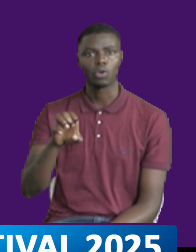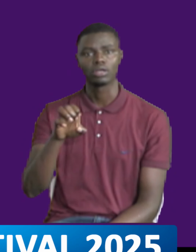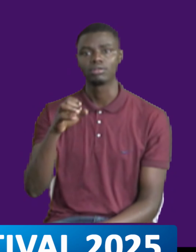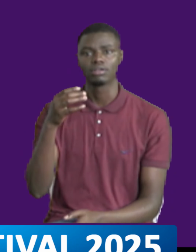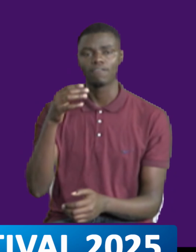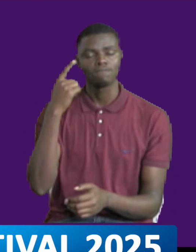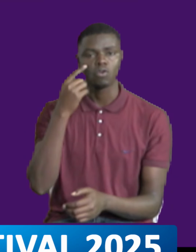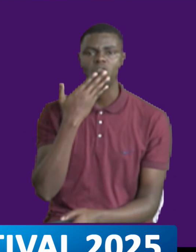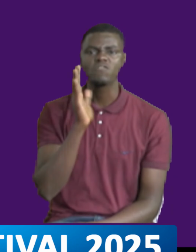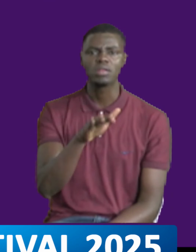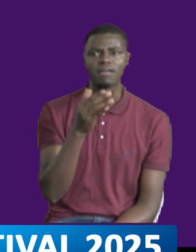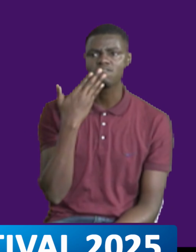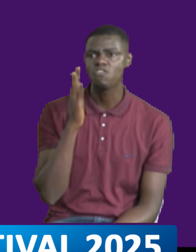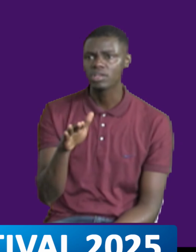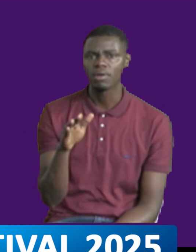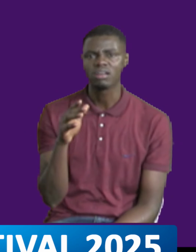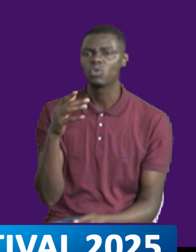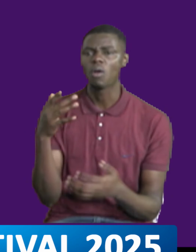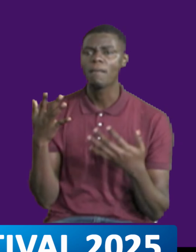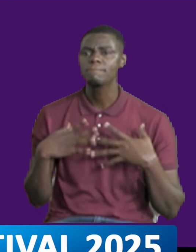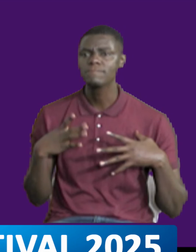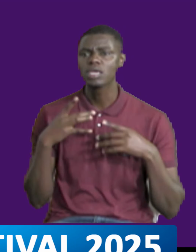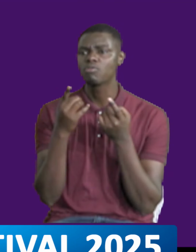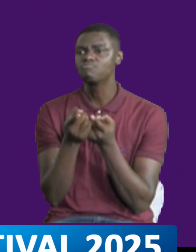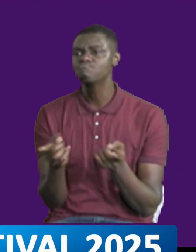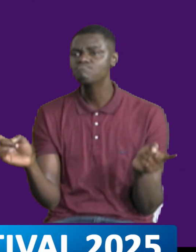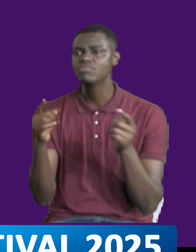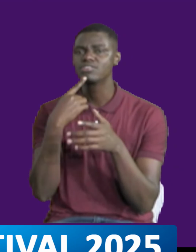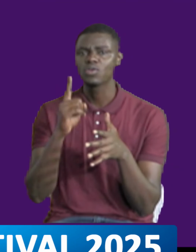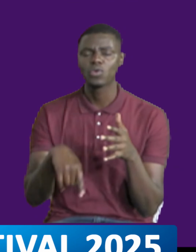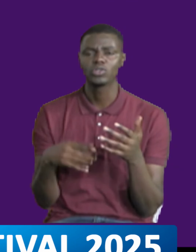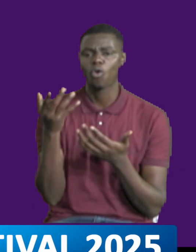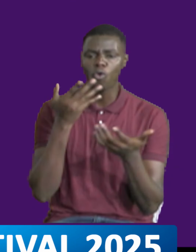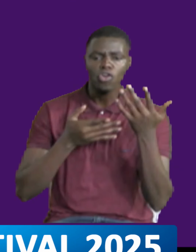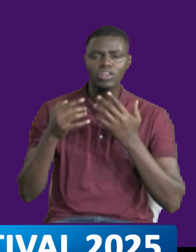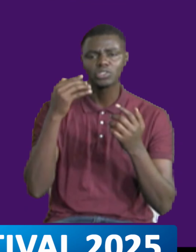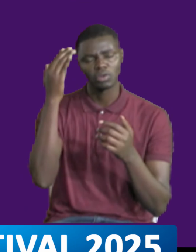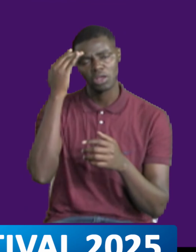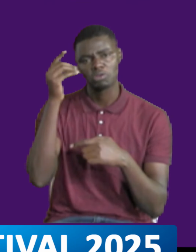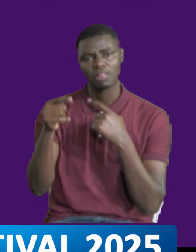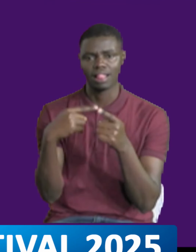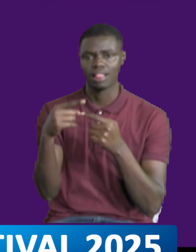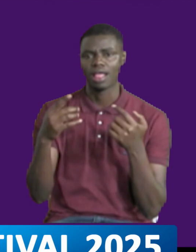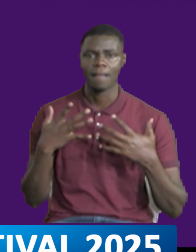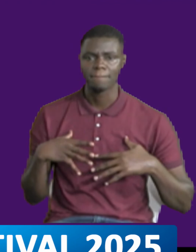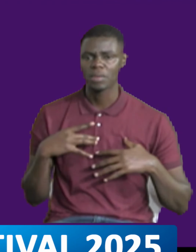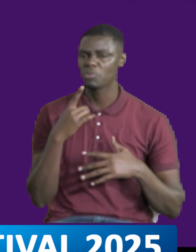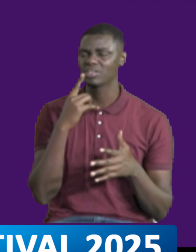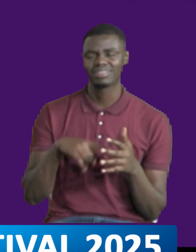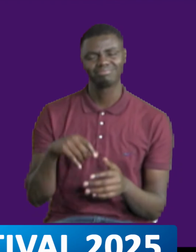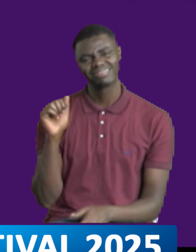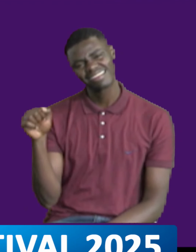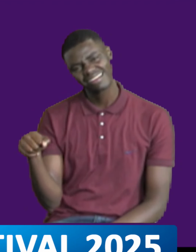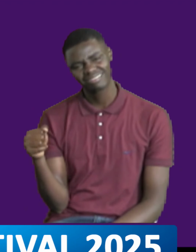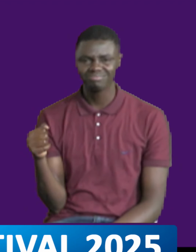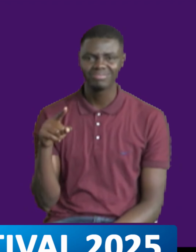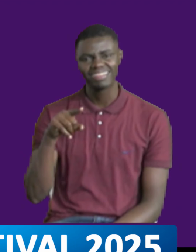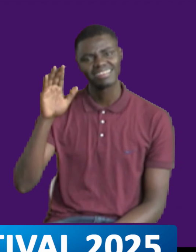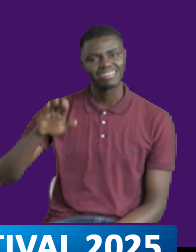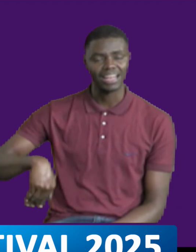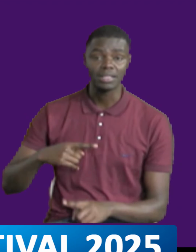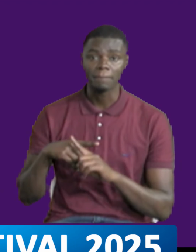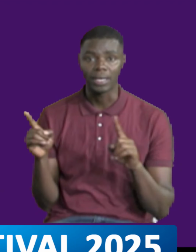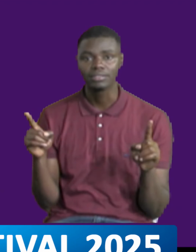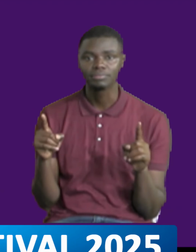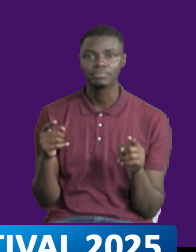feedback. What are people saying? Because I know the conversations are still ongoing. There are people who are still saying, "Yeah, by the way, this is a late post, but